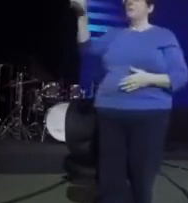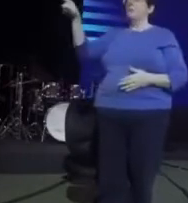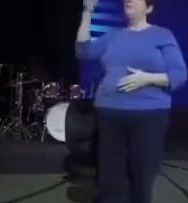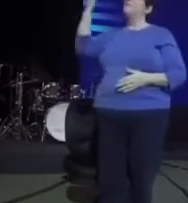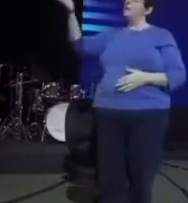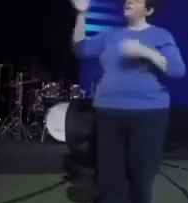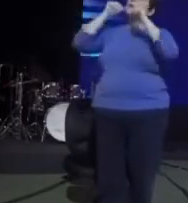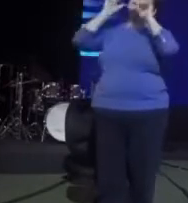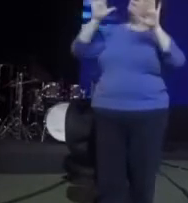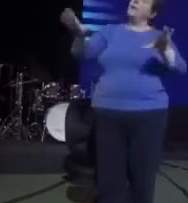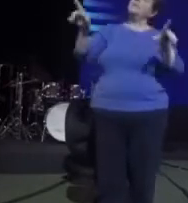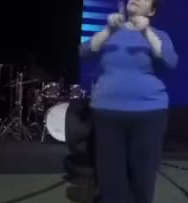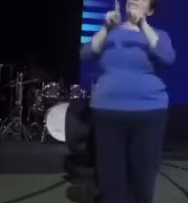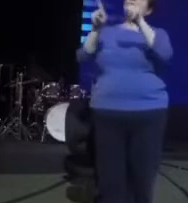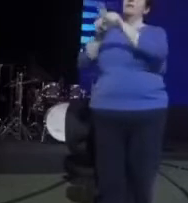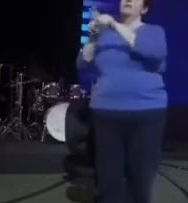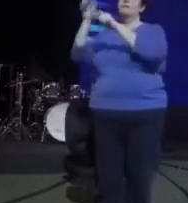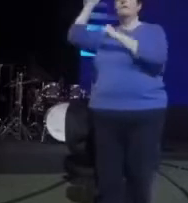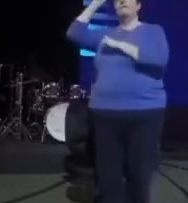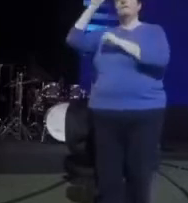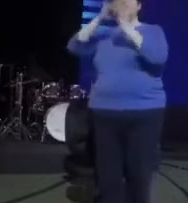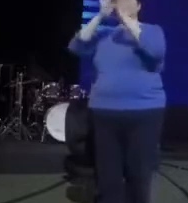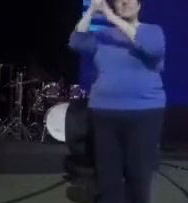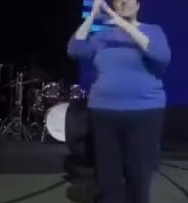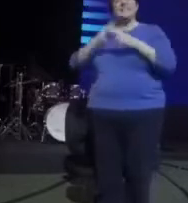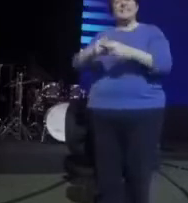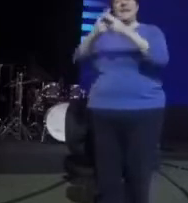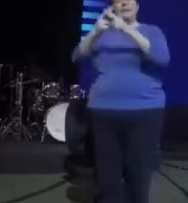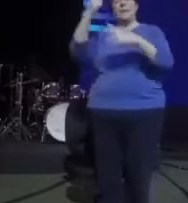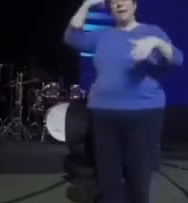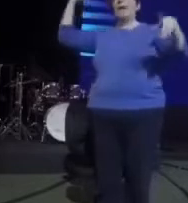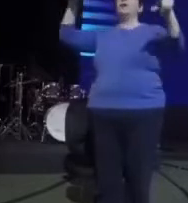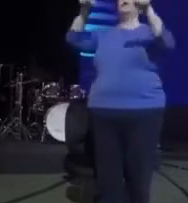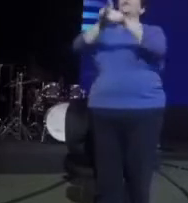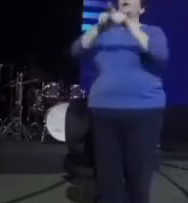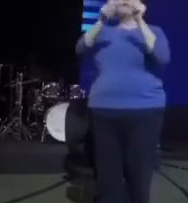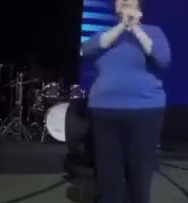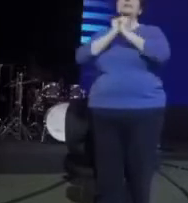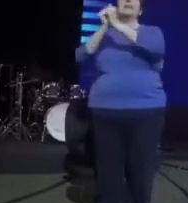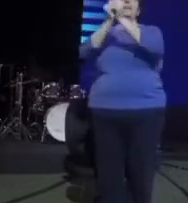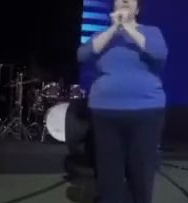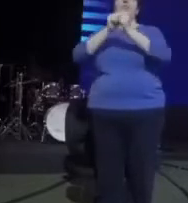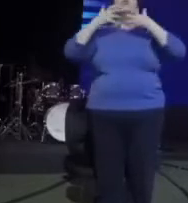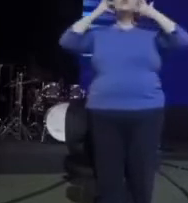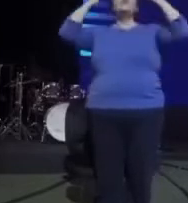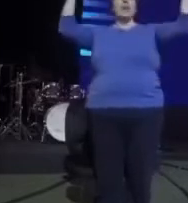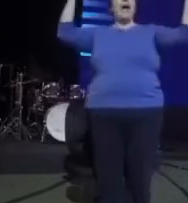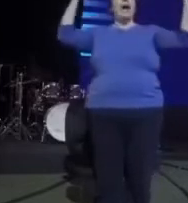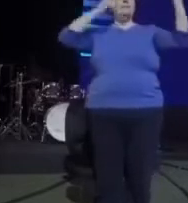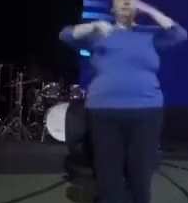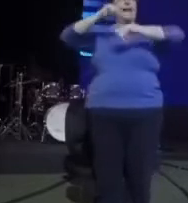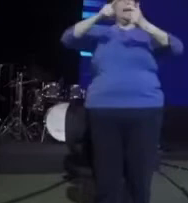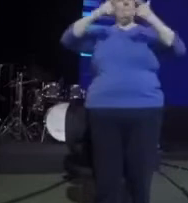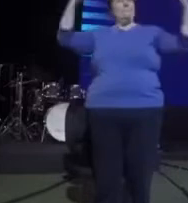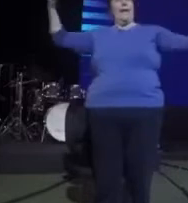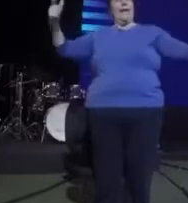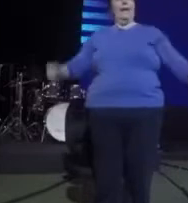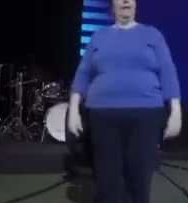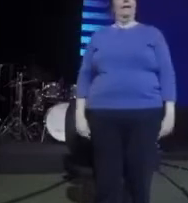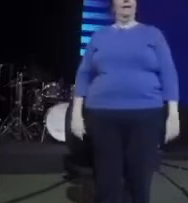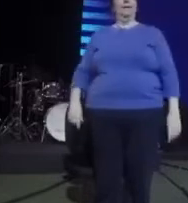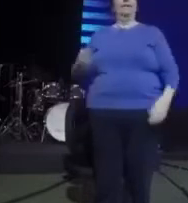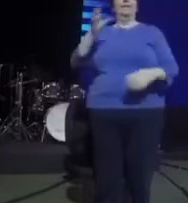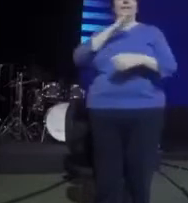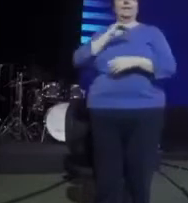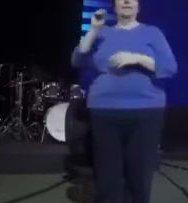there, bless them also, Father. In Jesus' mighty name, with a great big shout. And there's got to be a shout because there's only 100 of you. So let's